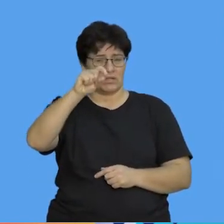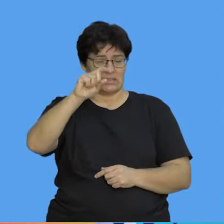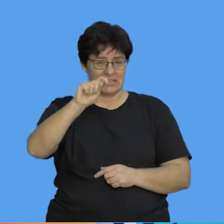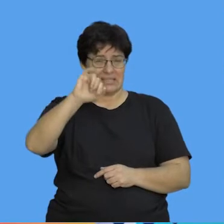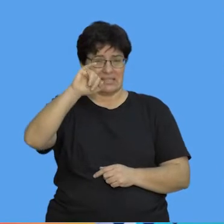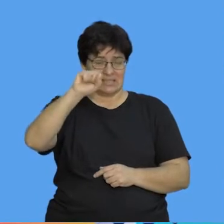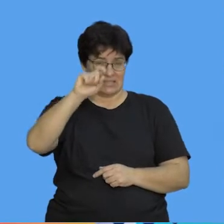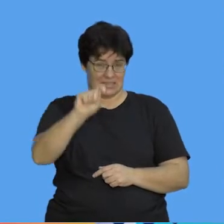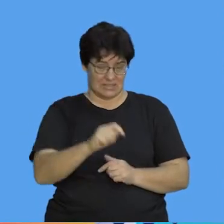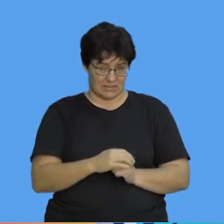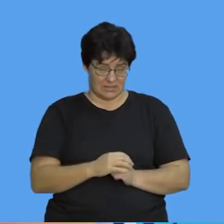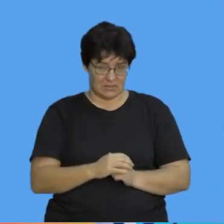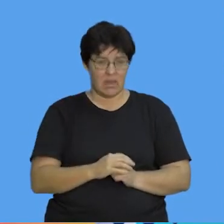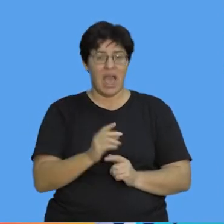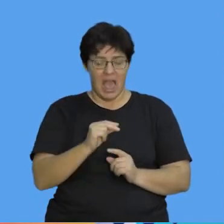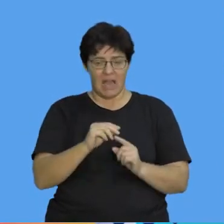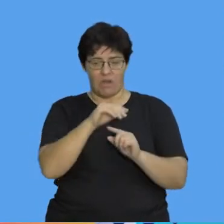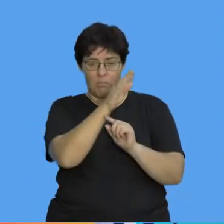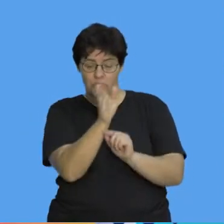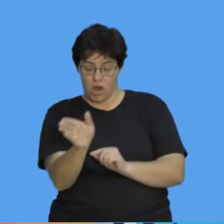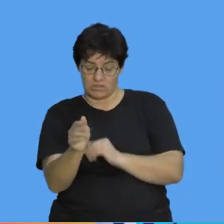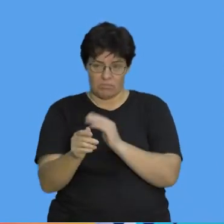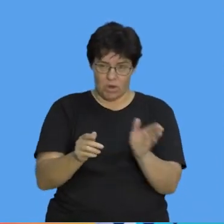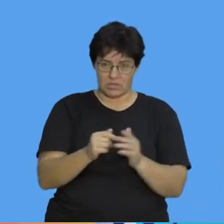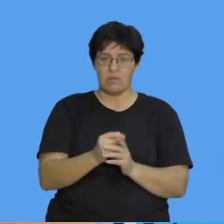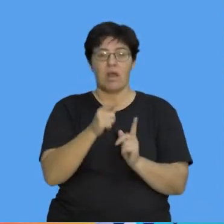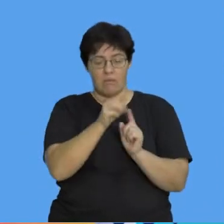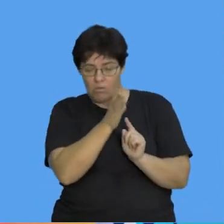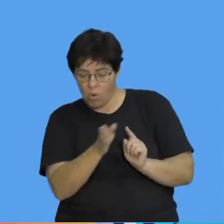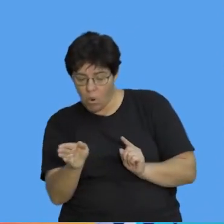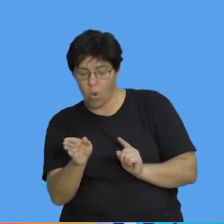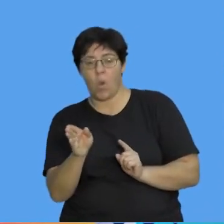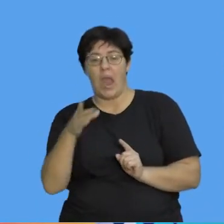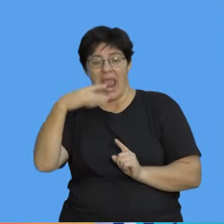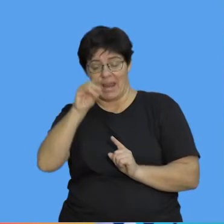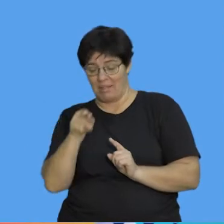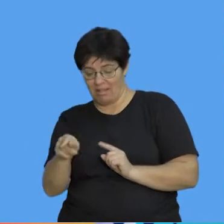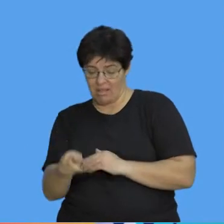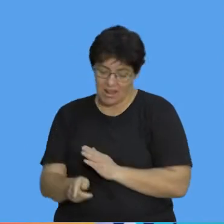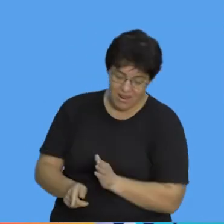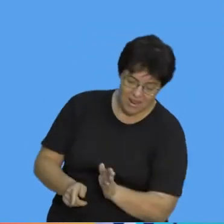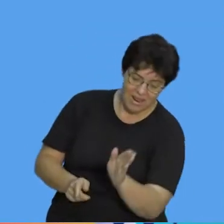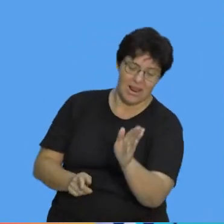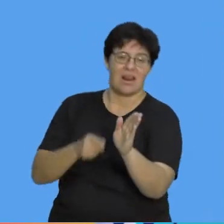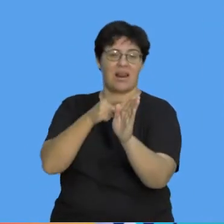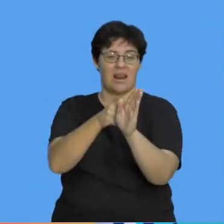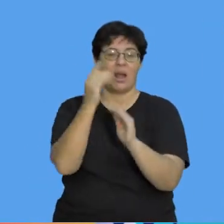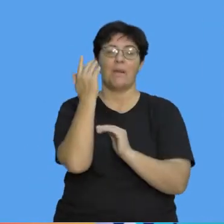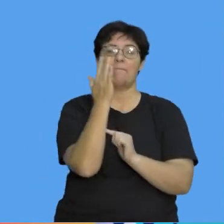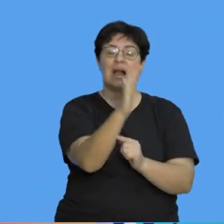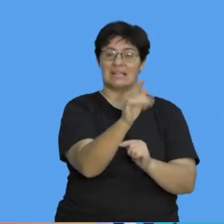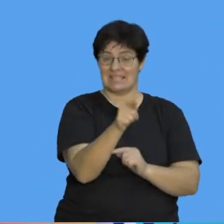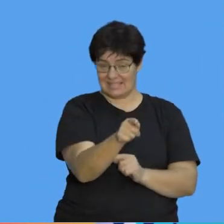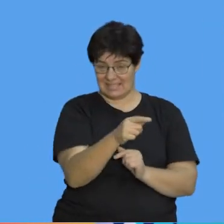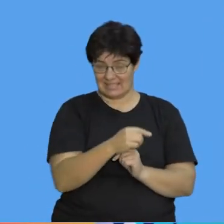little branches to them. And the one branch went to the animal kingdom and the other branch went to plant-like.